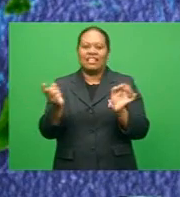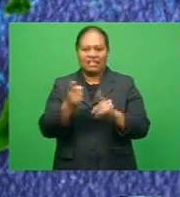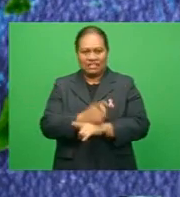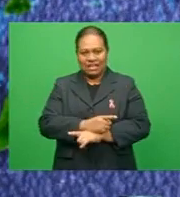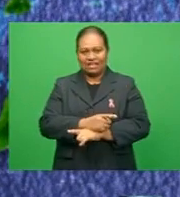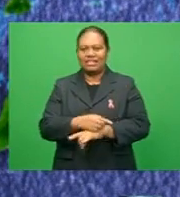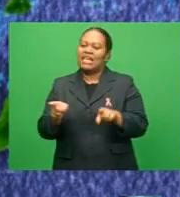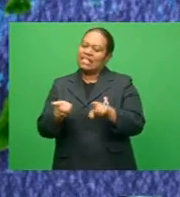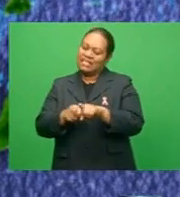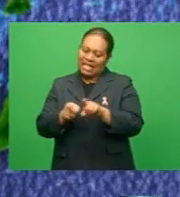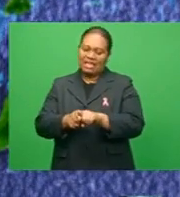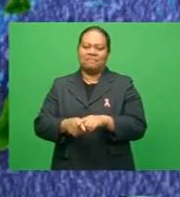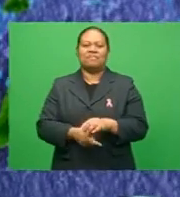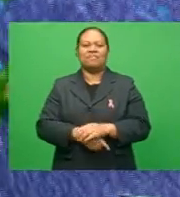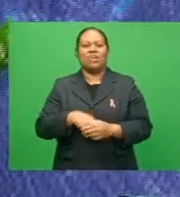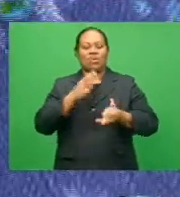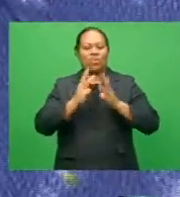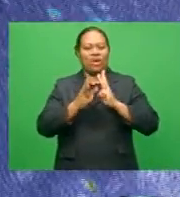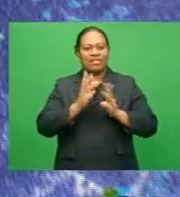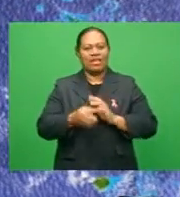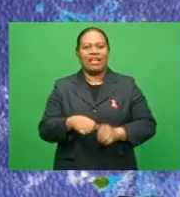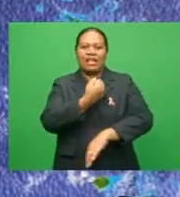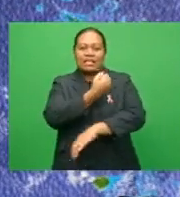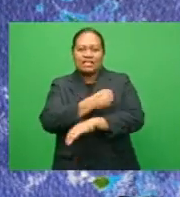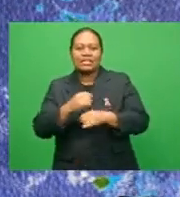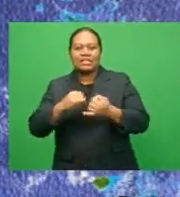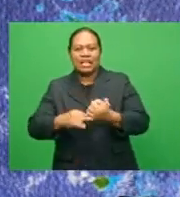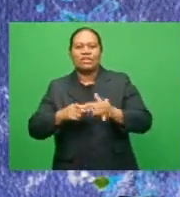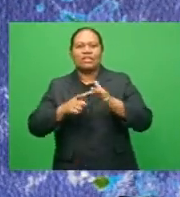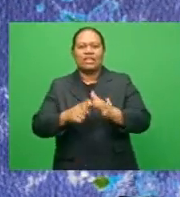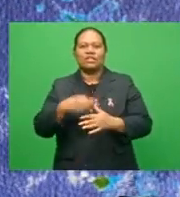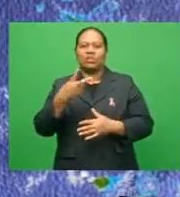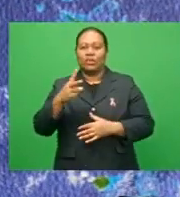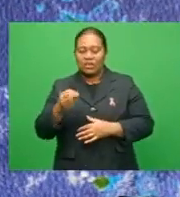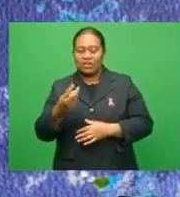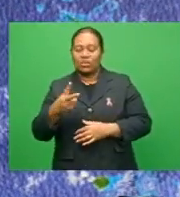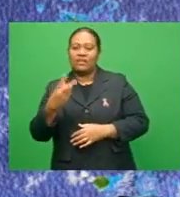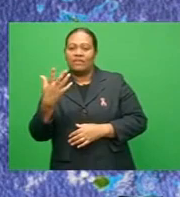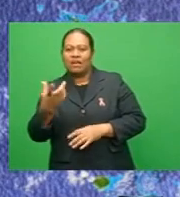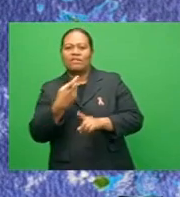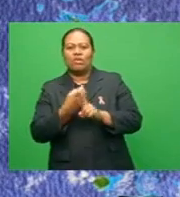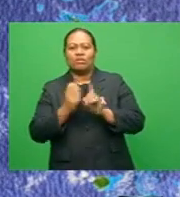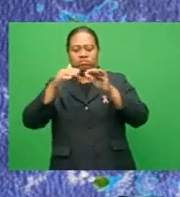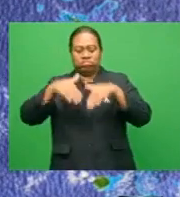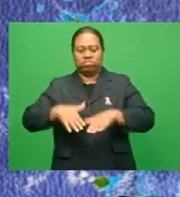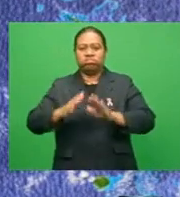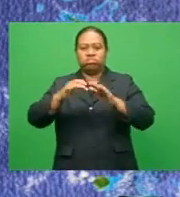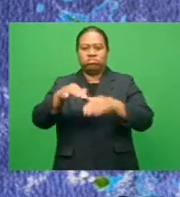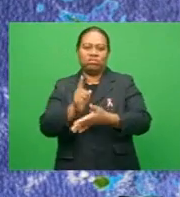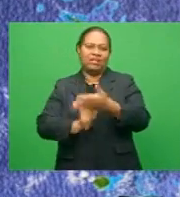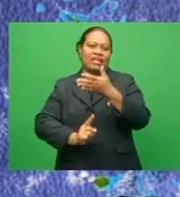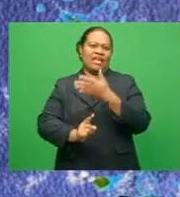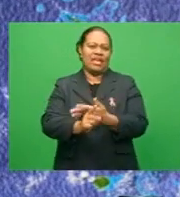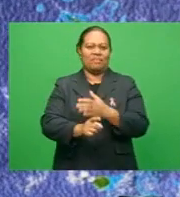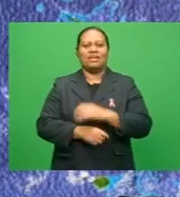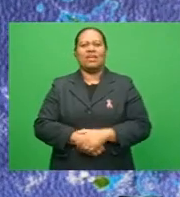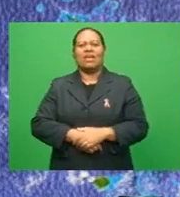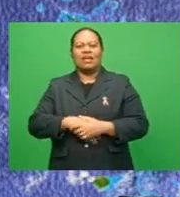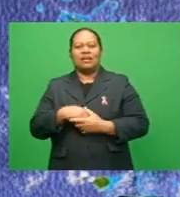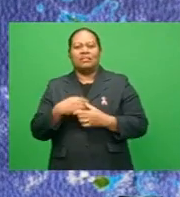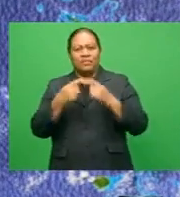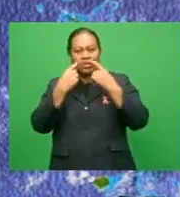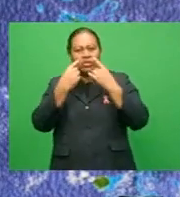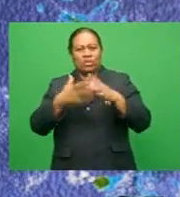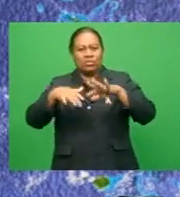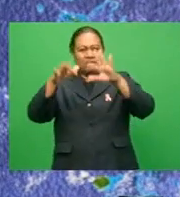with the rest of the country. At sea, southeast winds 20 to 25 knots, rough seas, moderate southerly southerly swells, poor visibility